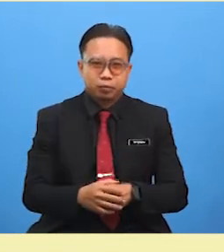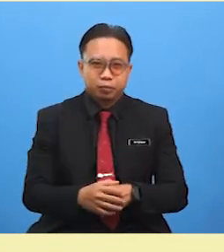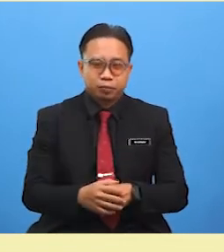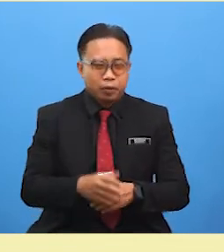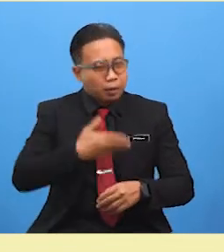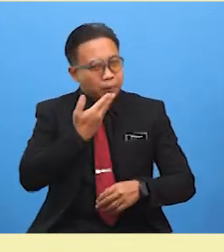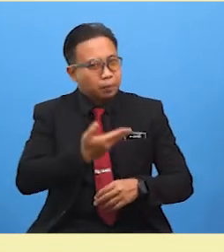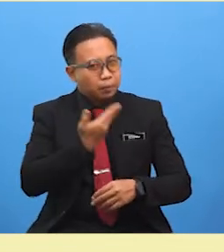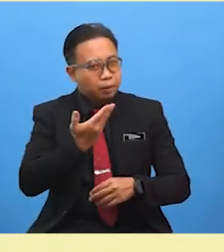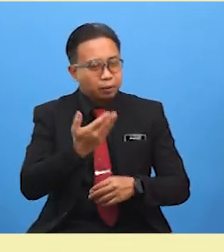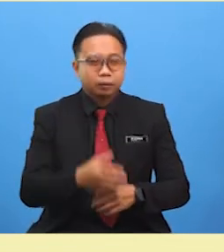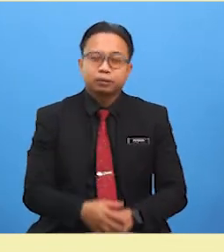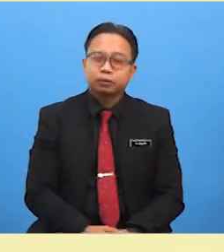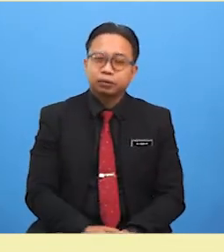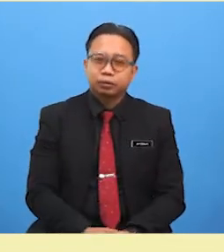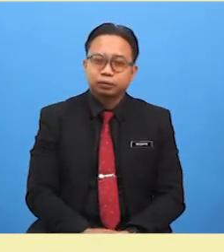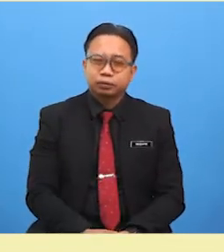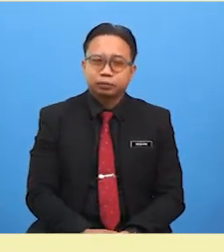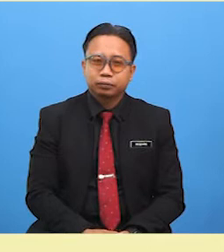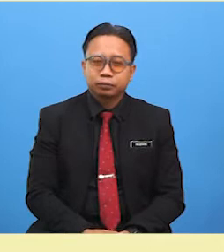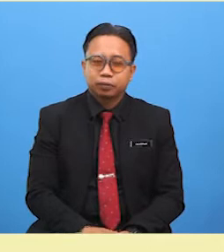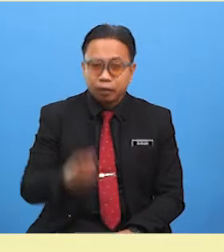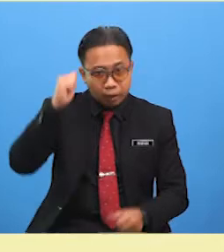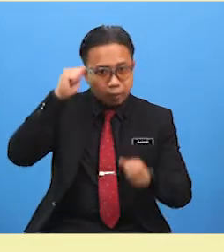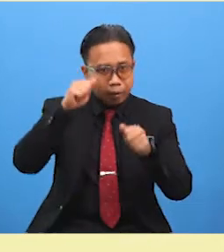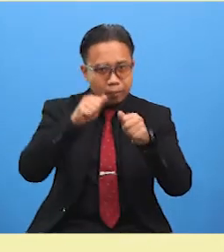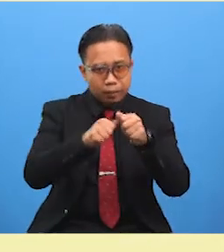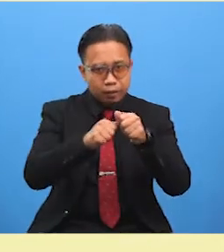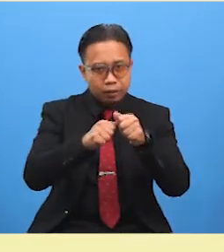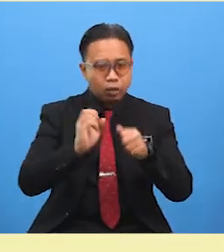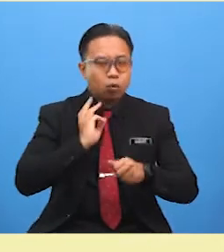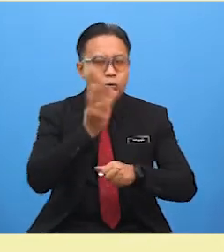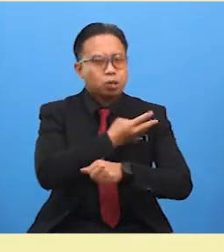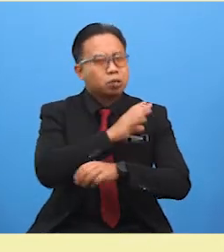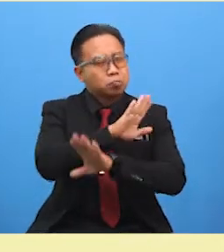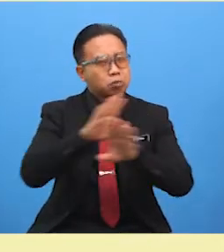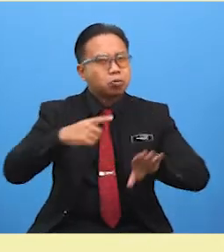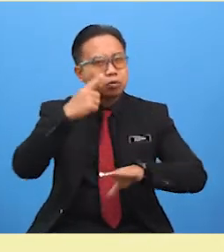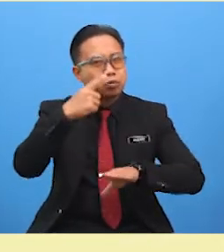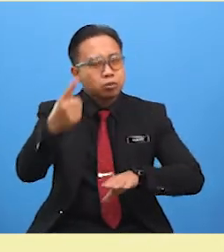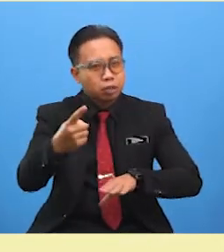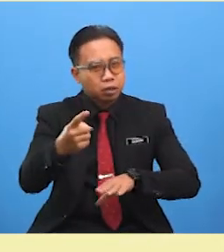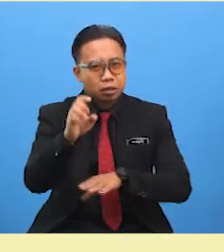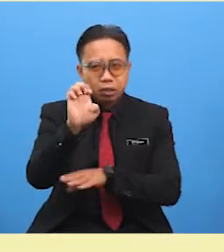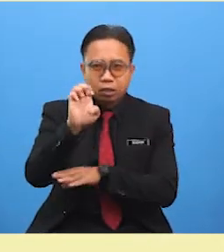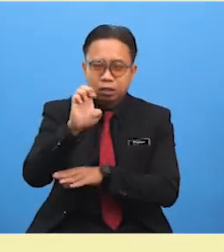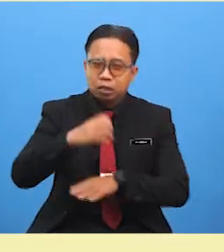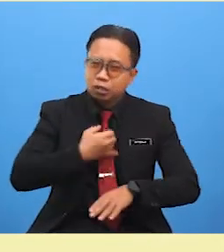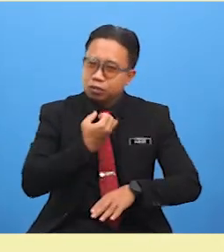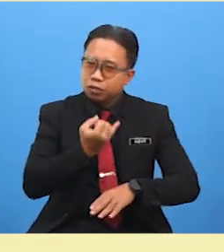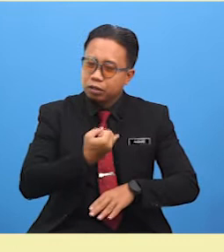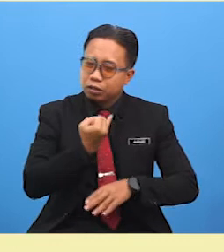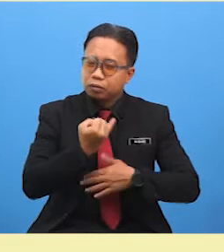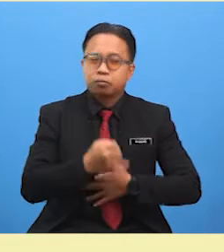excited. And of course, on top of that, you're happy. But remember, we don't say that the ride is excited.